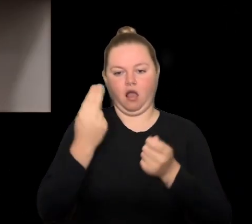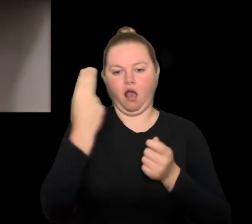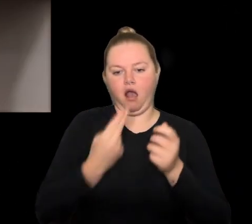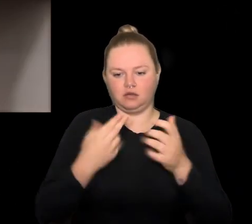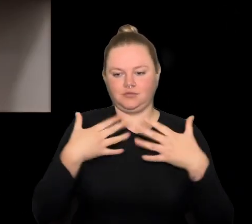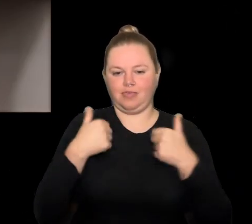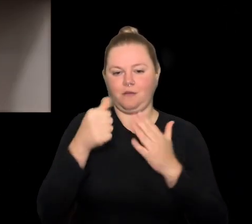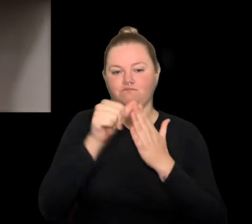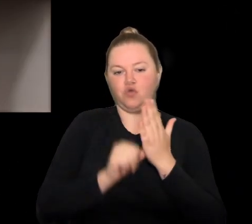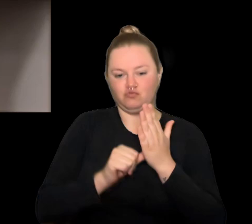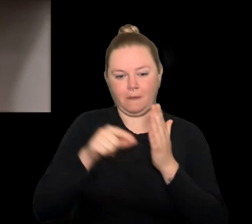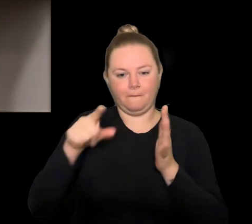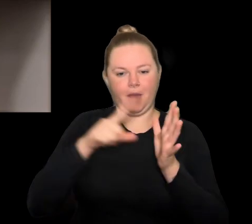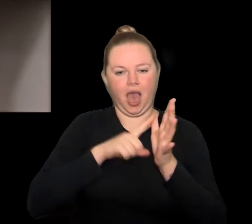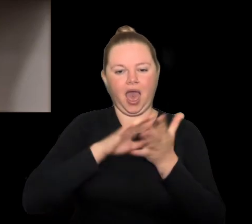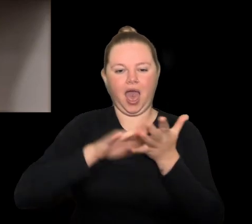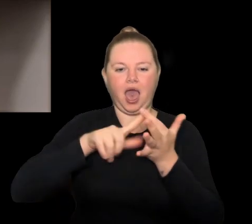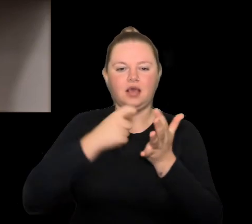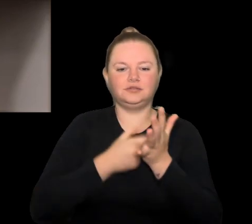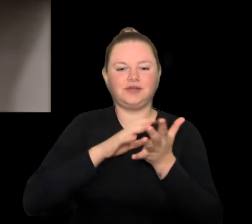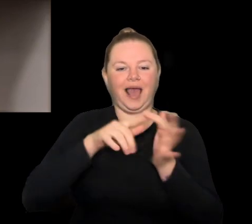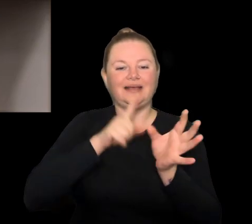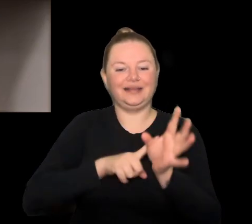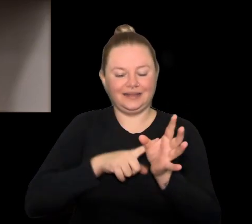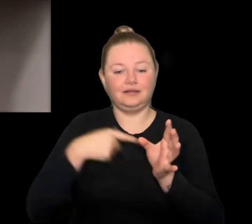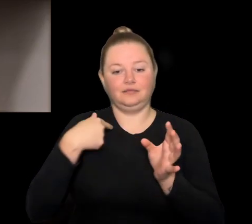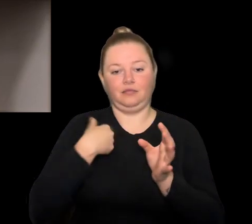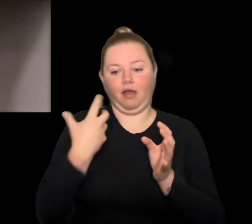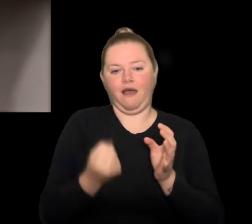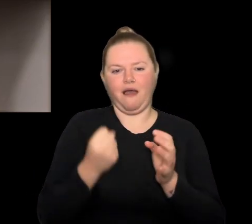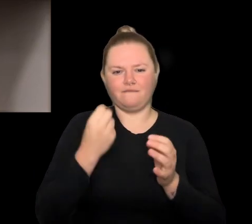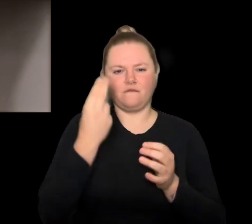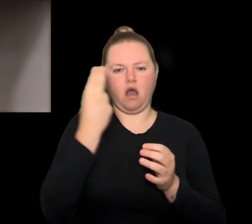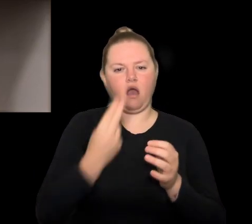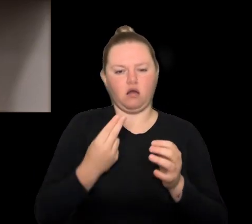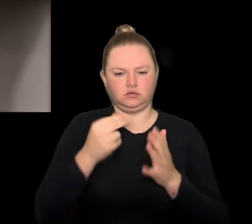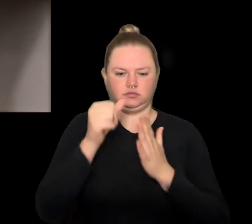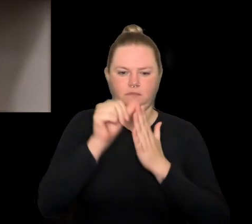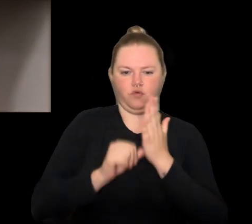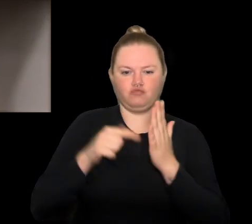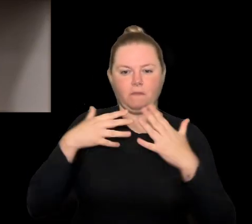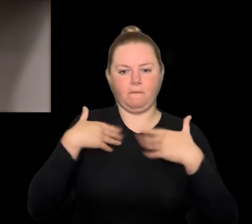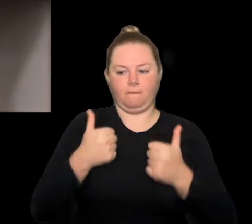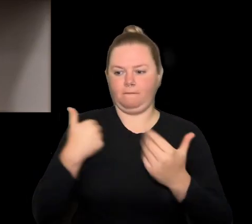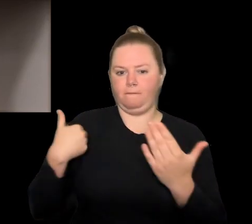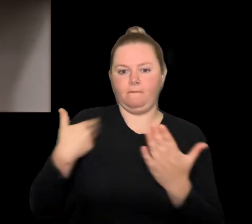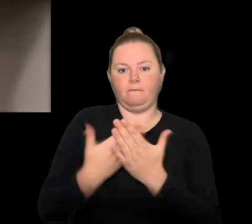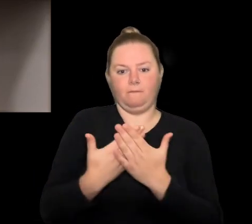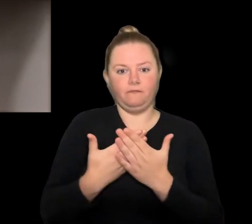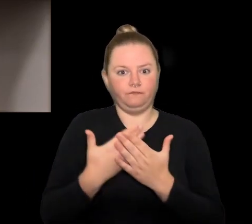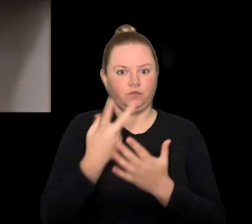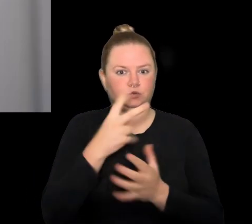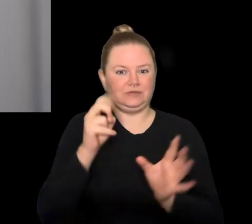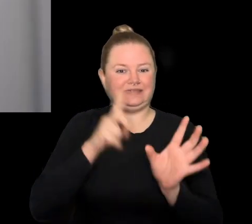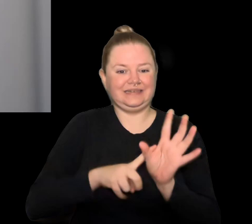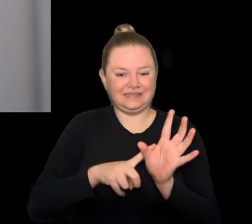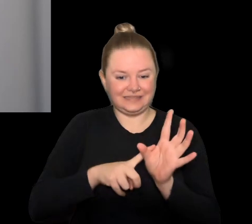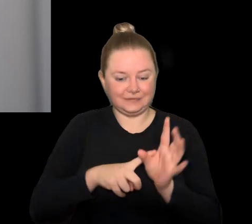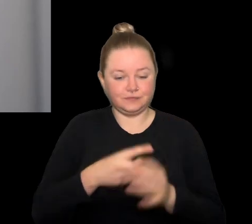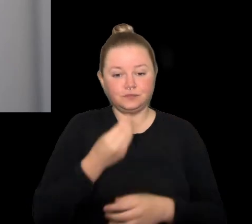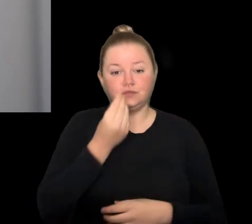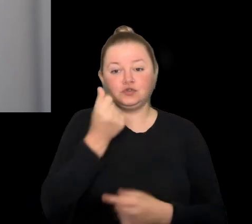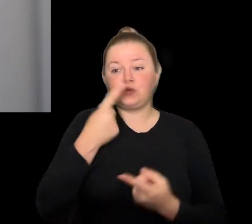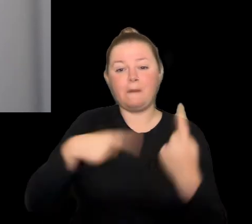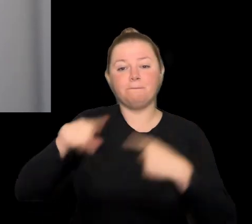Health programme at Alder Hey. We've had an Arts for Health programme here now for the best part of 20 years. Some of them have